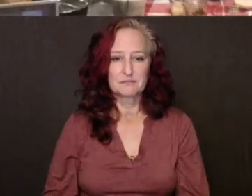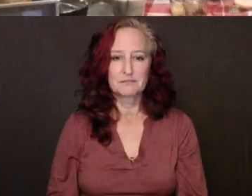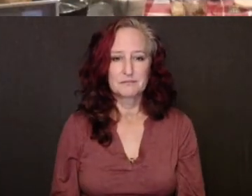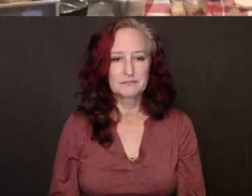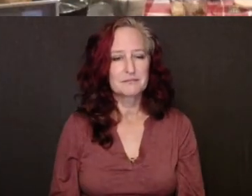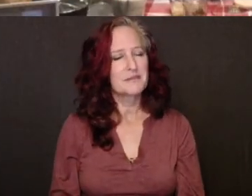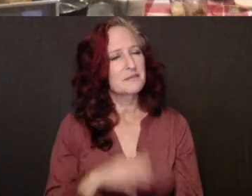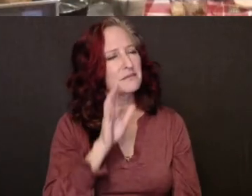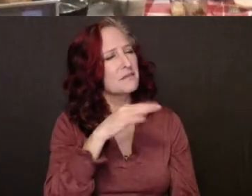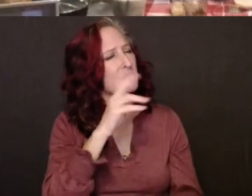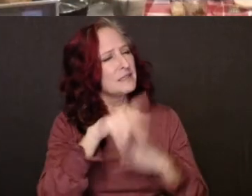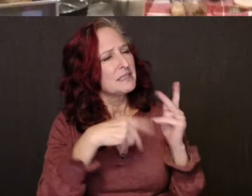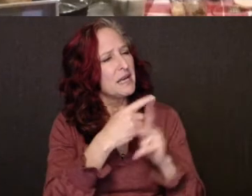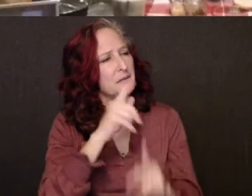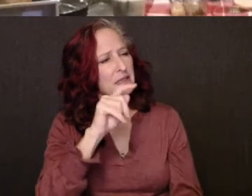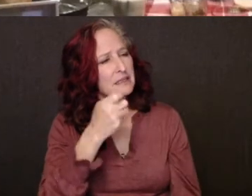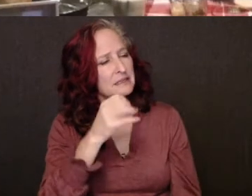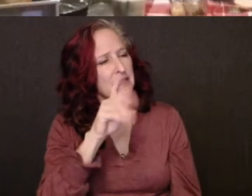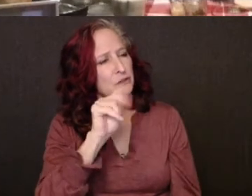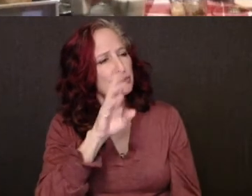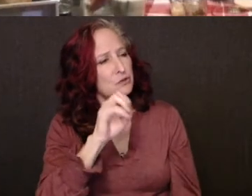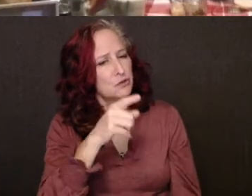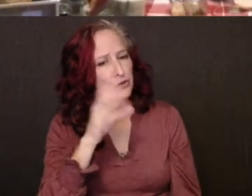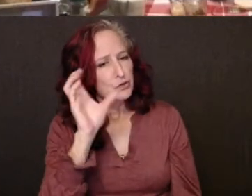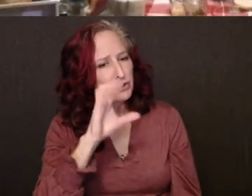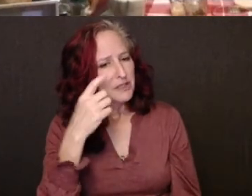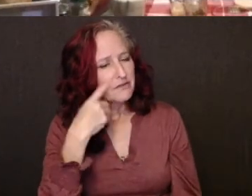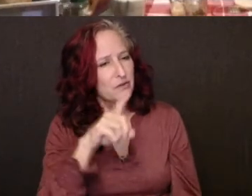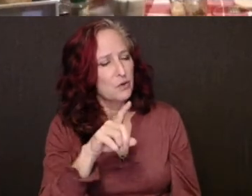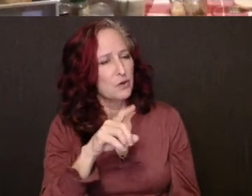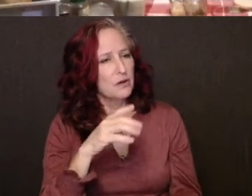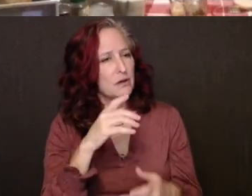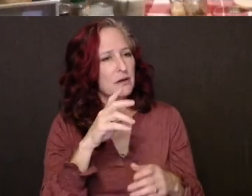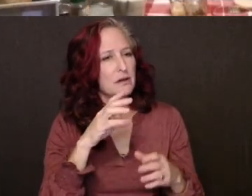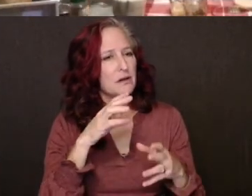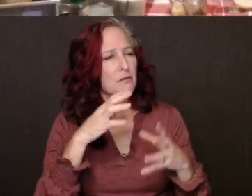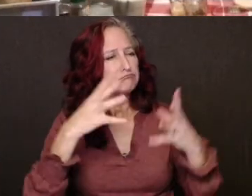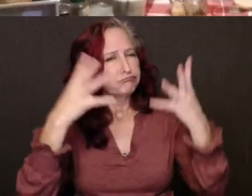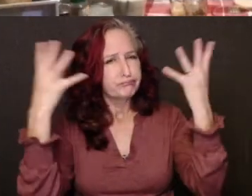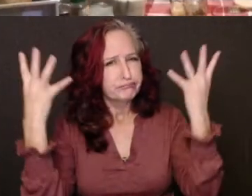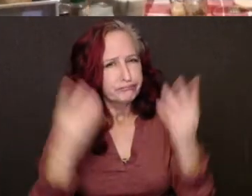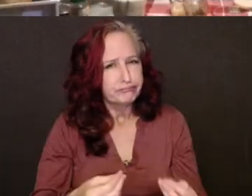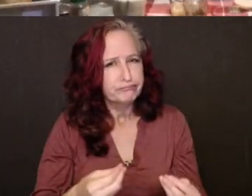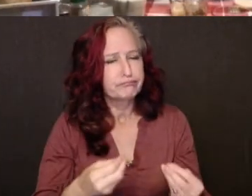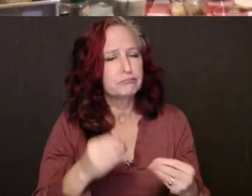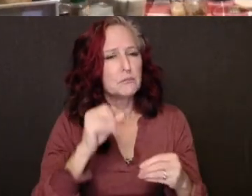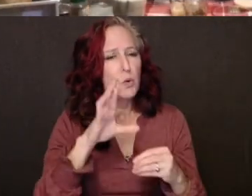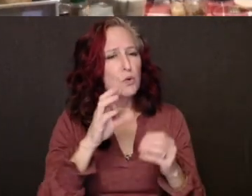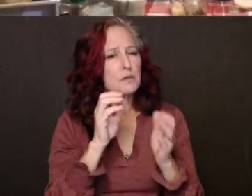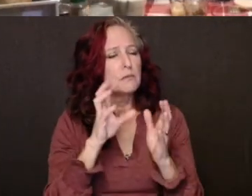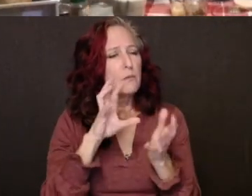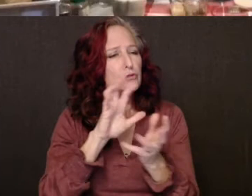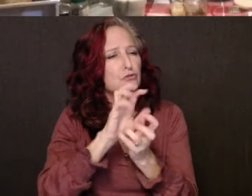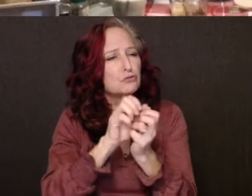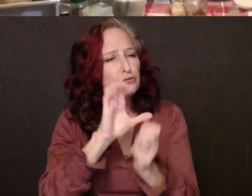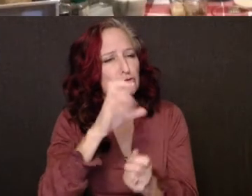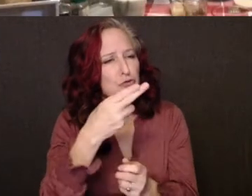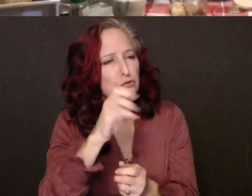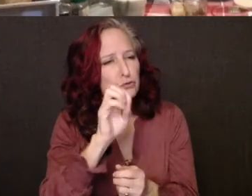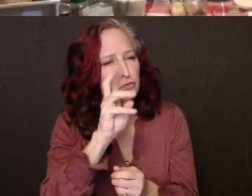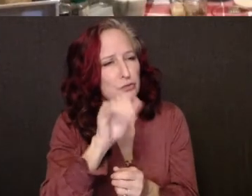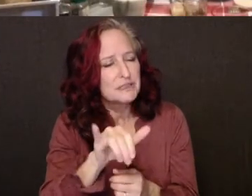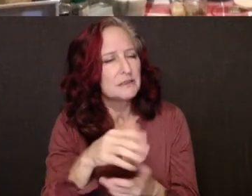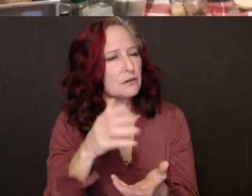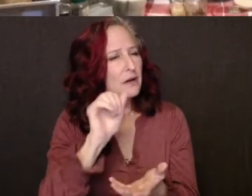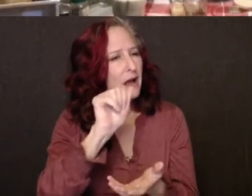cashew nuts, almonds, just to give it a little bit of a crunch. And the pudding would be like the traditional one that we would eat in